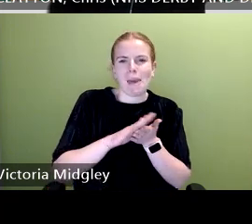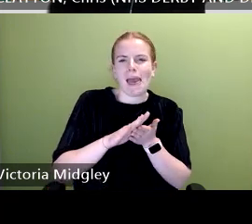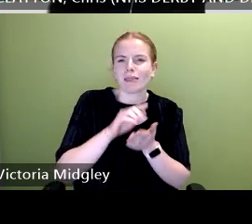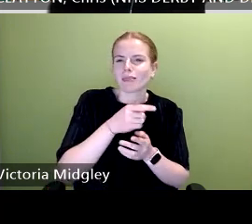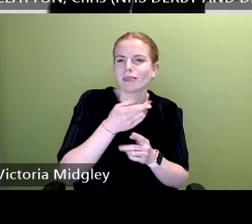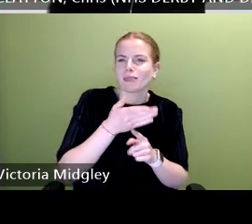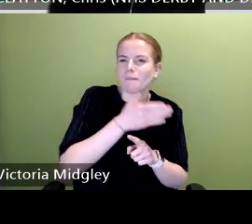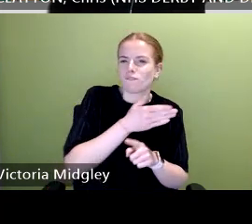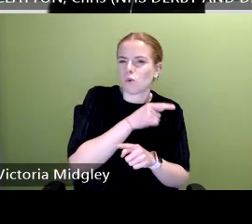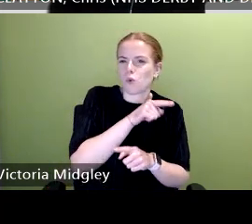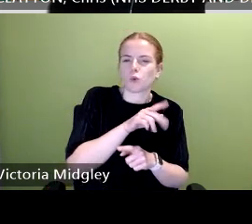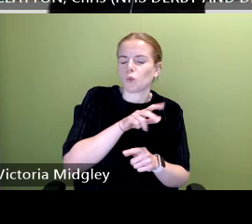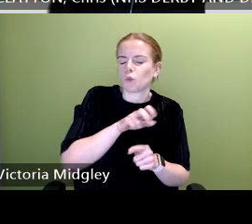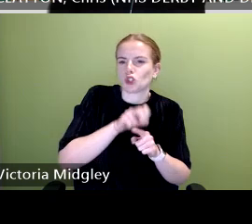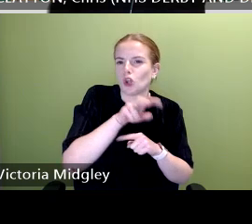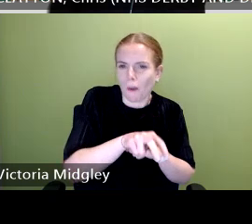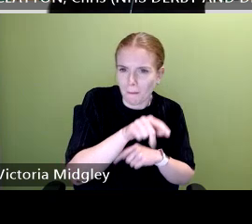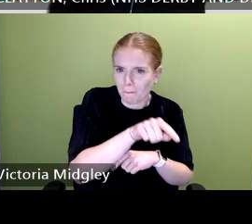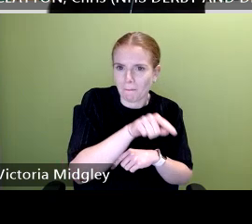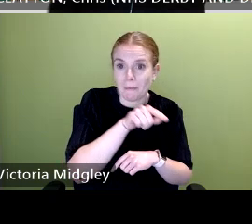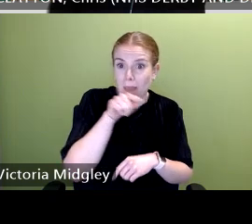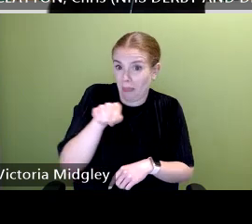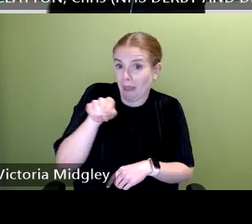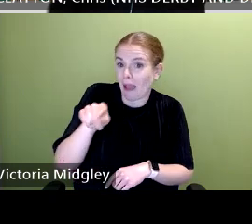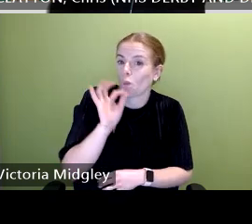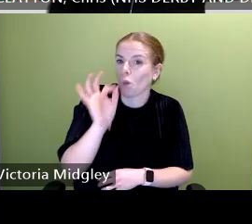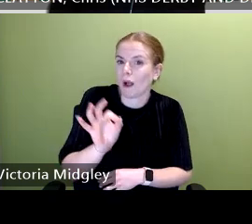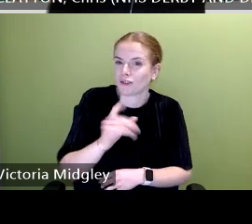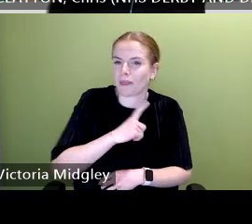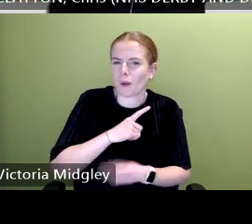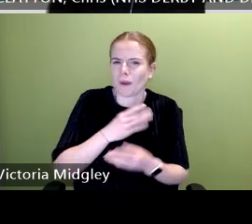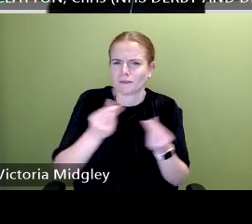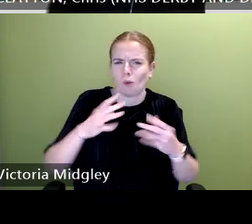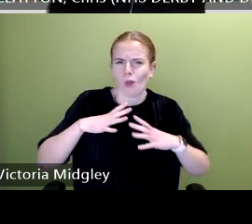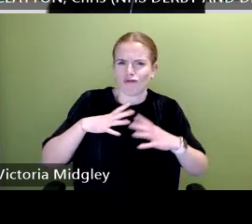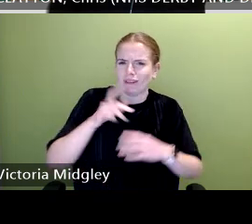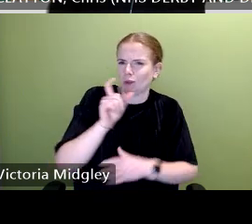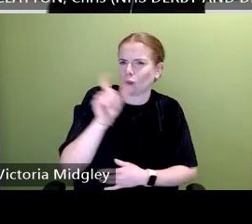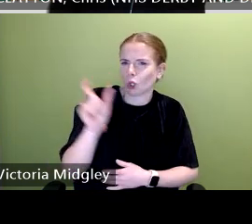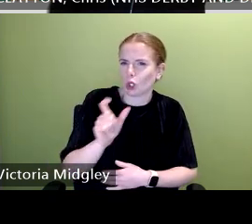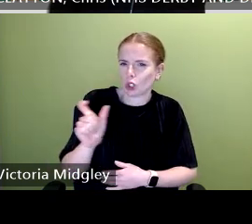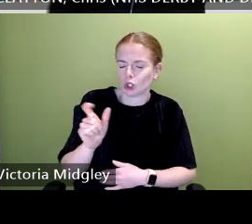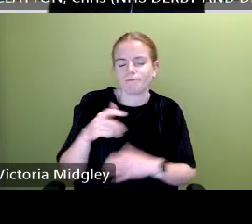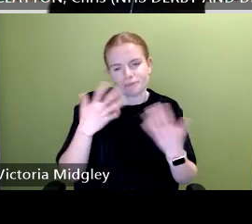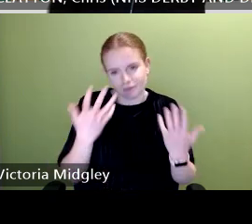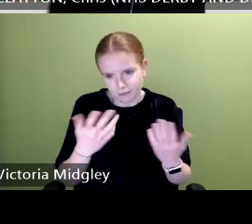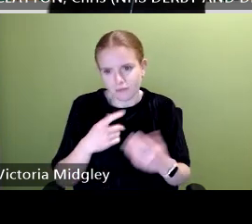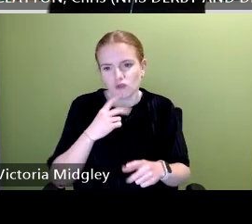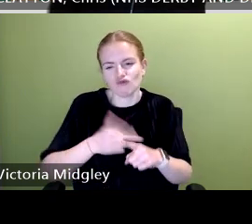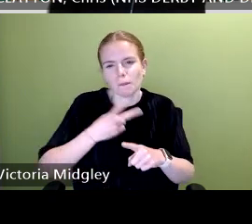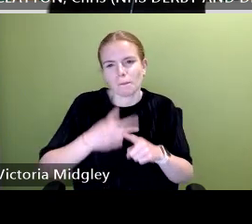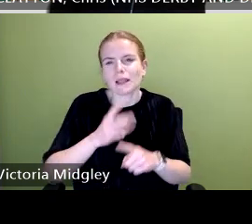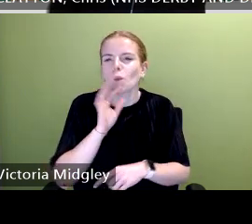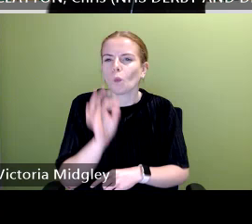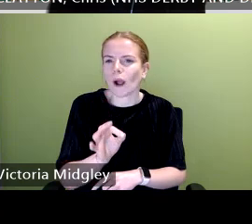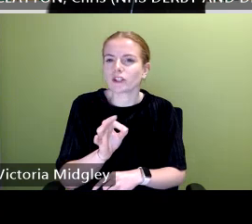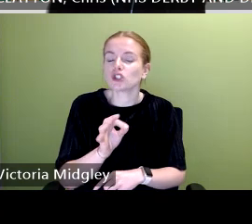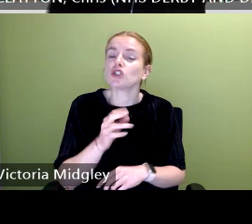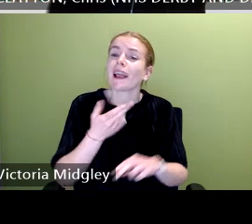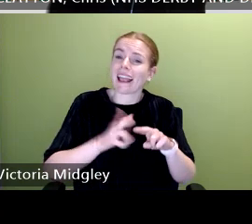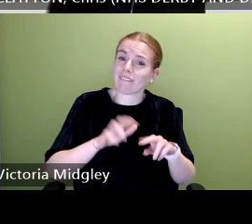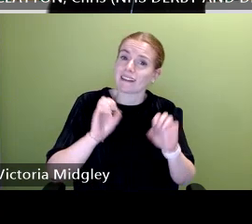will have done the code and started typing. So again, if the 10-year plan's a success, what will be different?